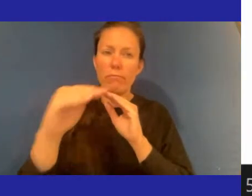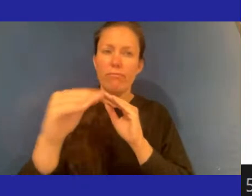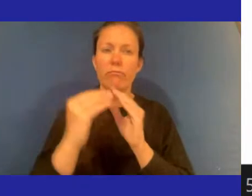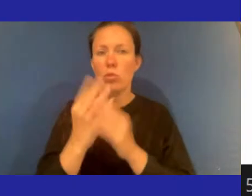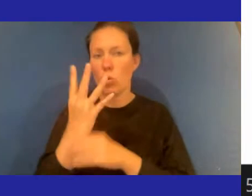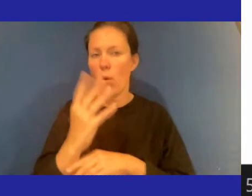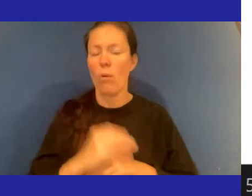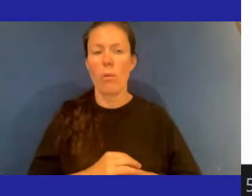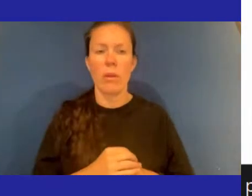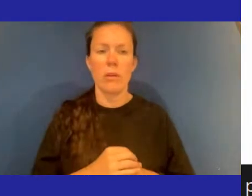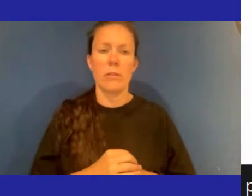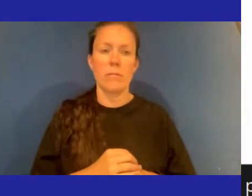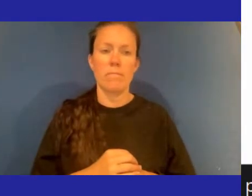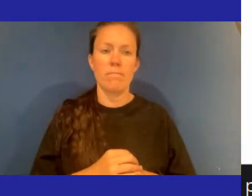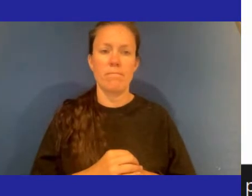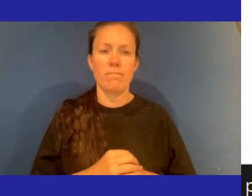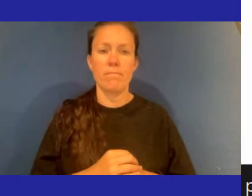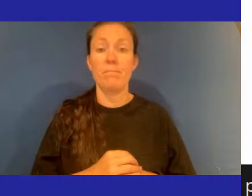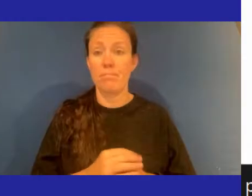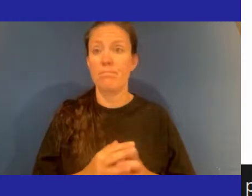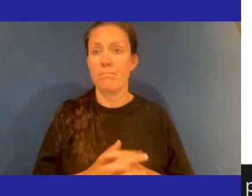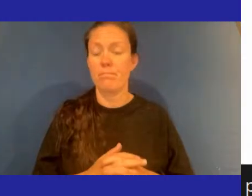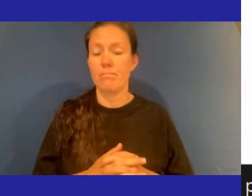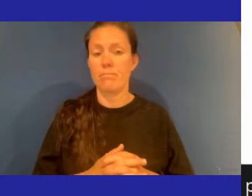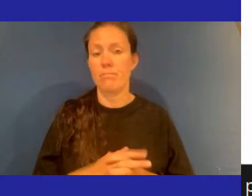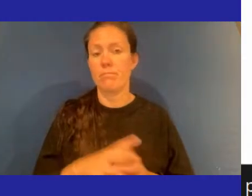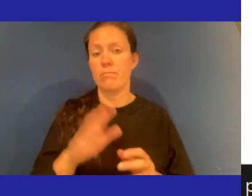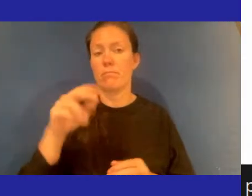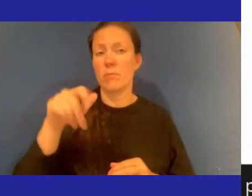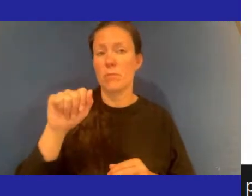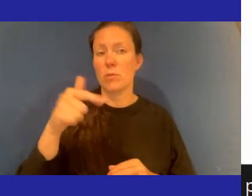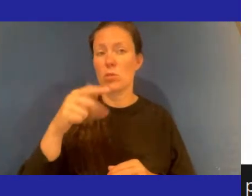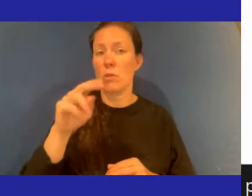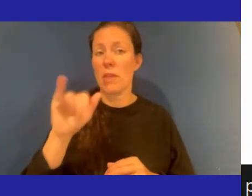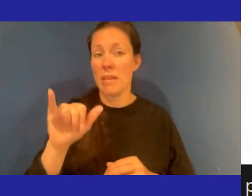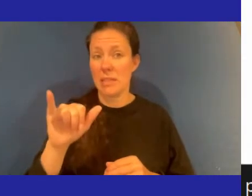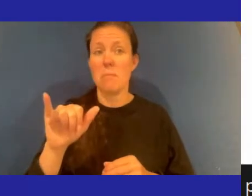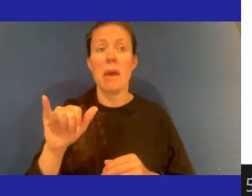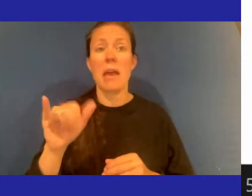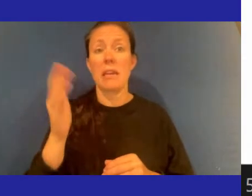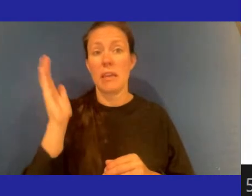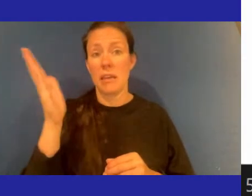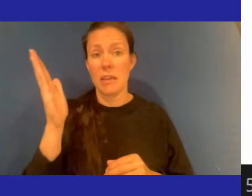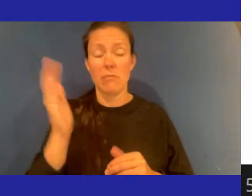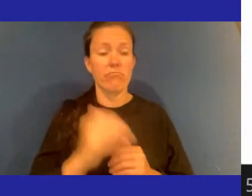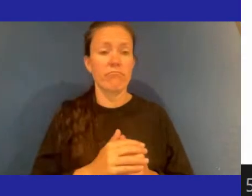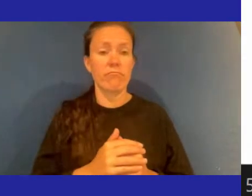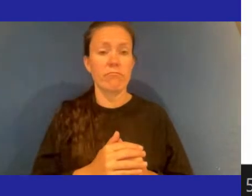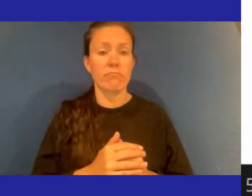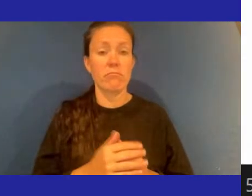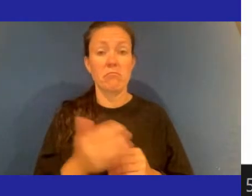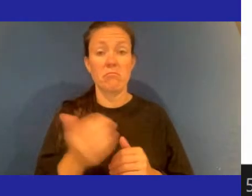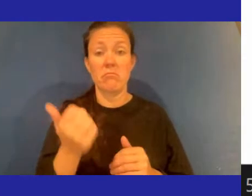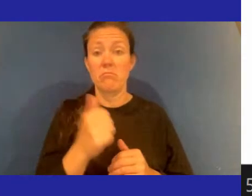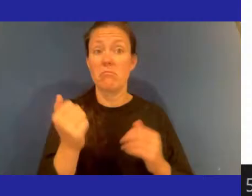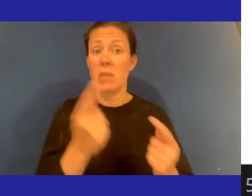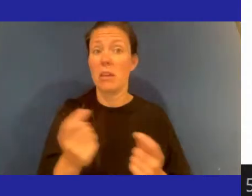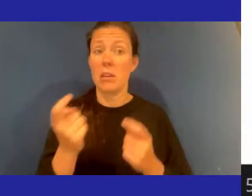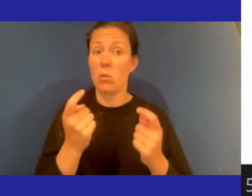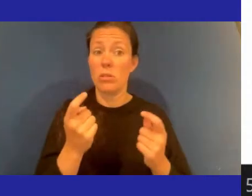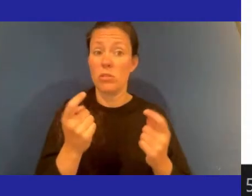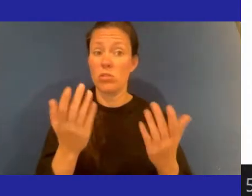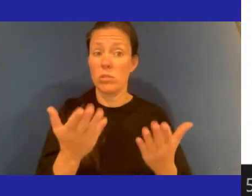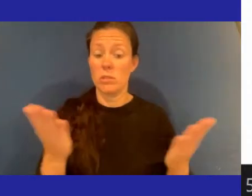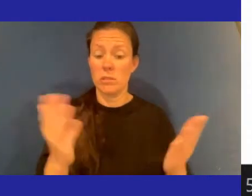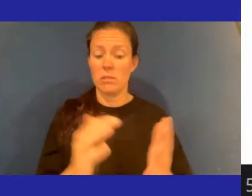And so that is our PAGNI affiliation. We welcome any questions, and thank you for your support on this very large and important